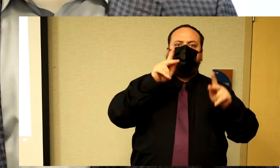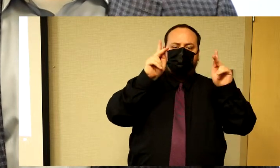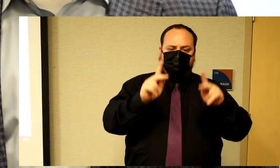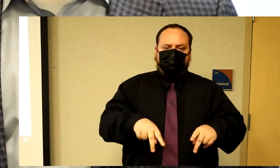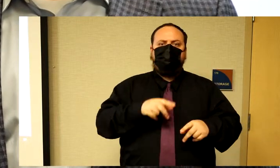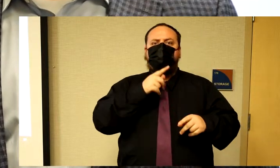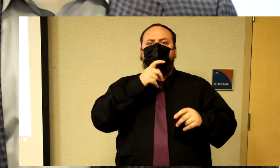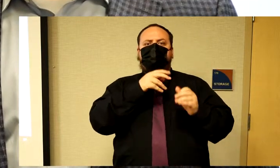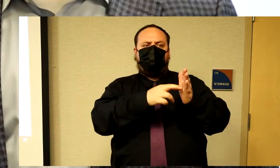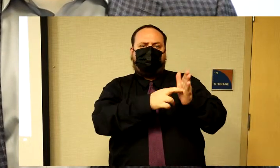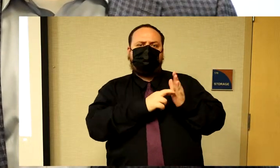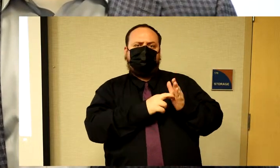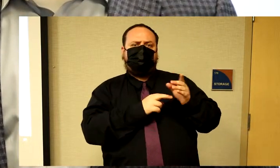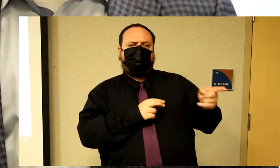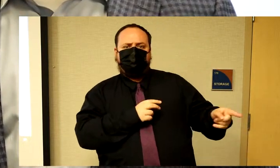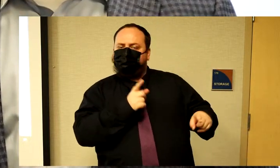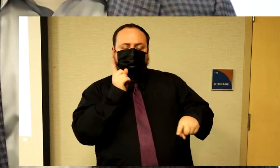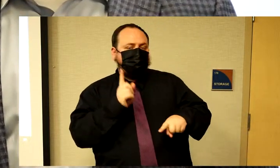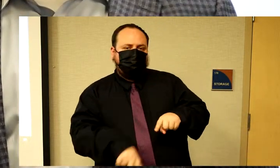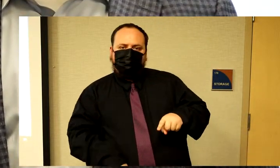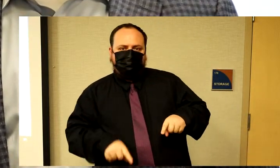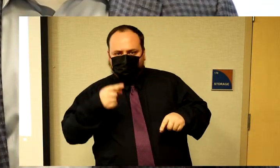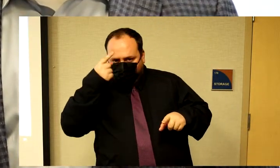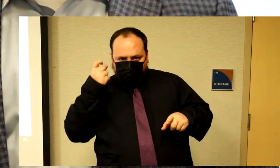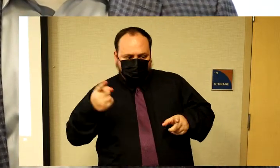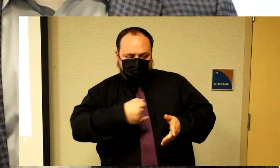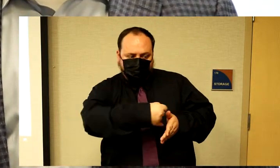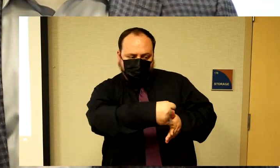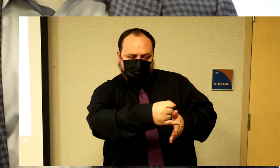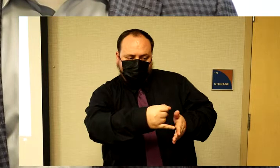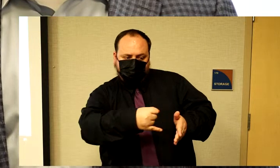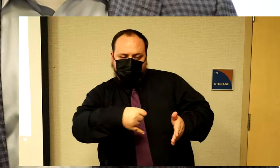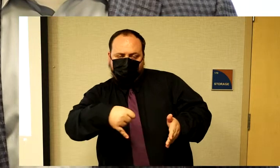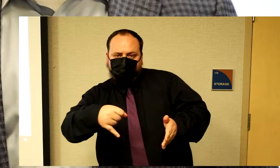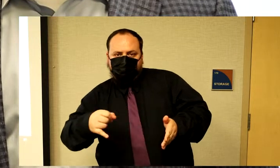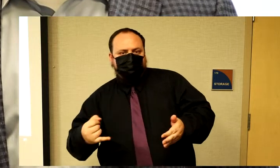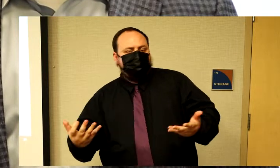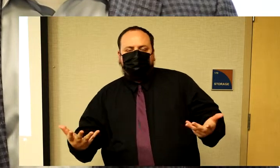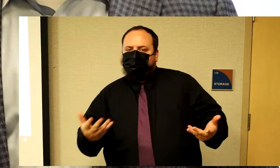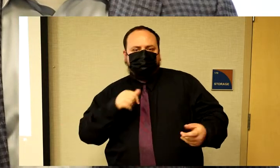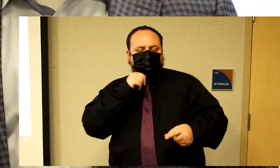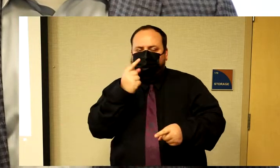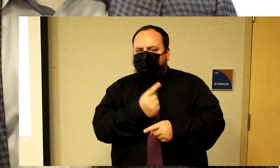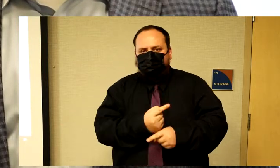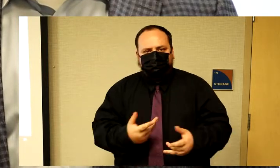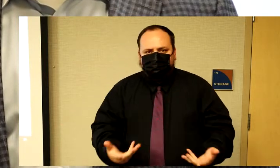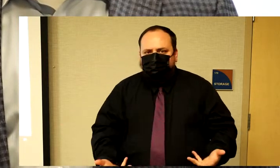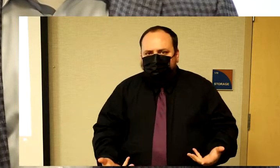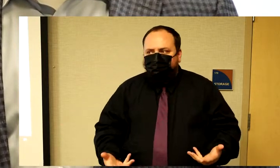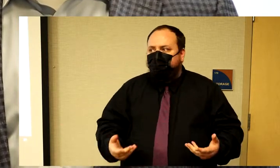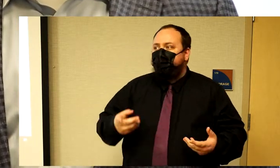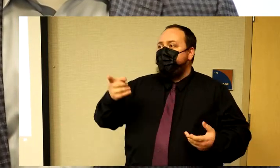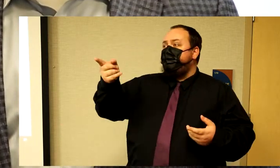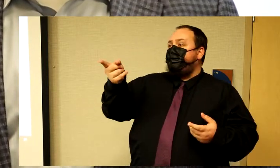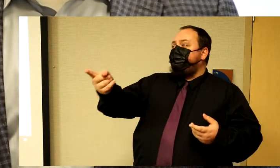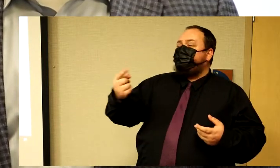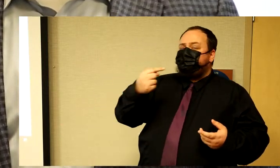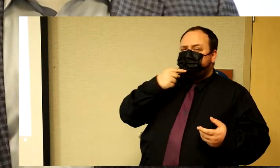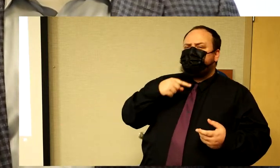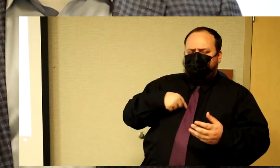representatives of their choice. So as I was going over these, there was one map